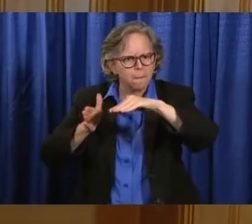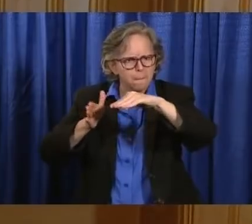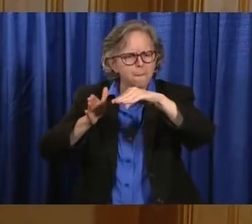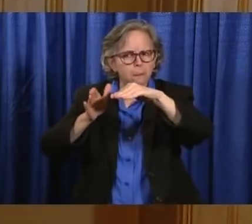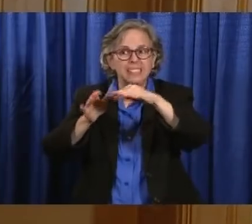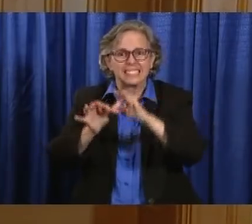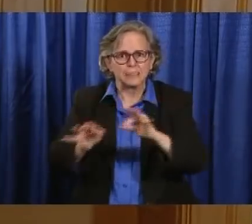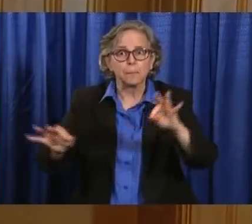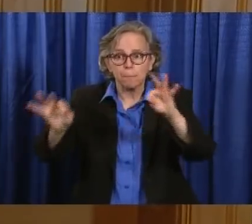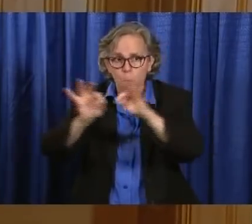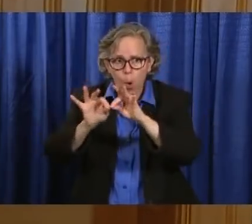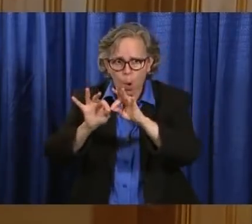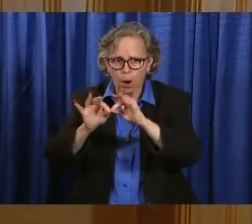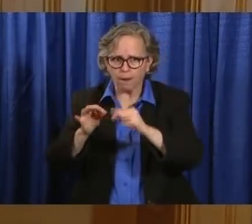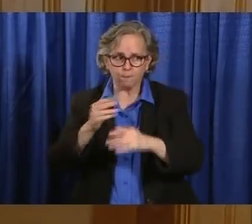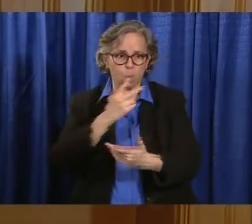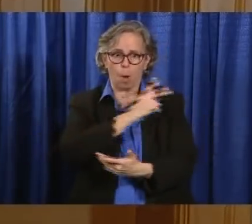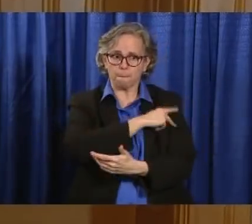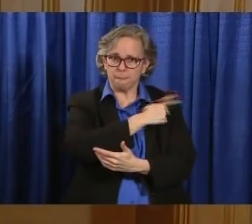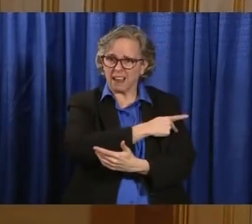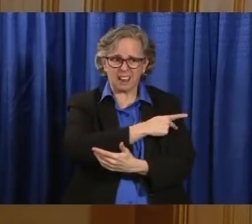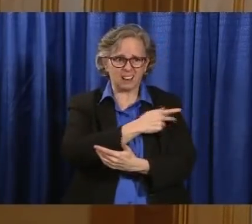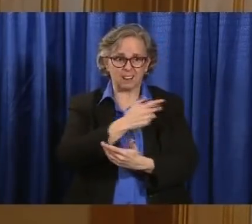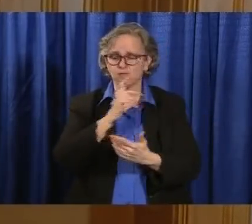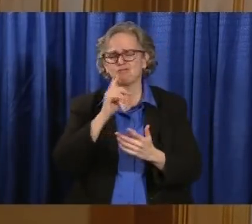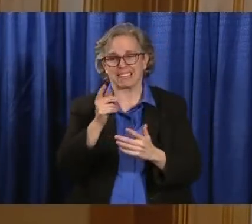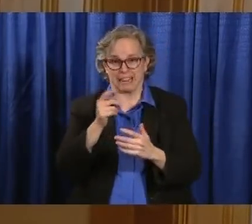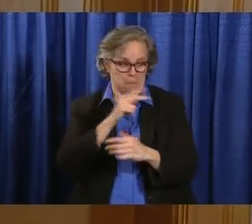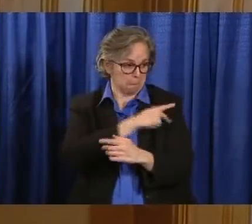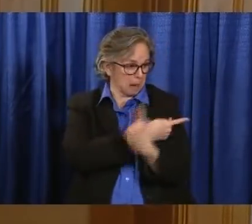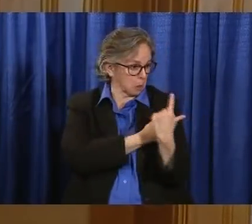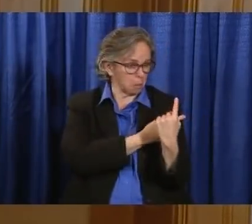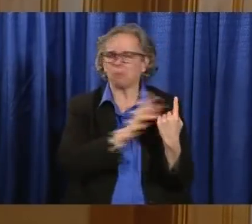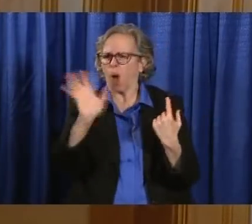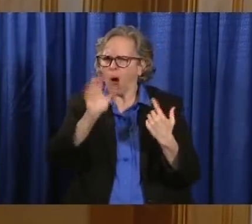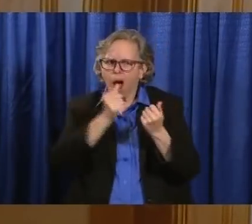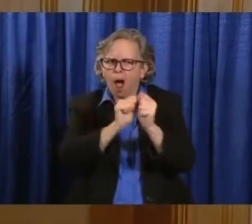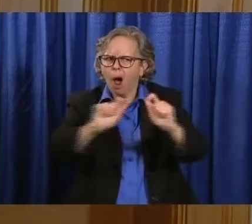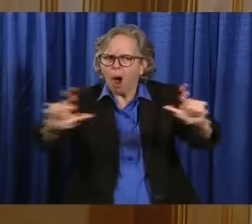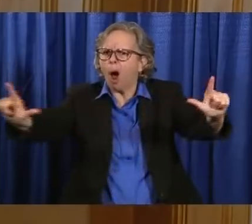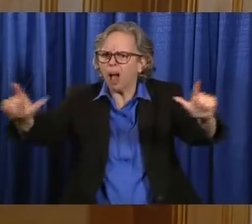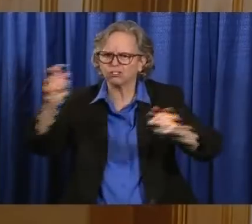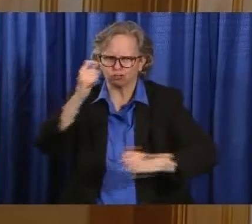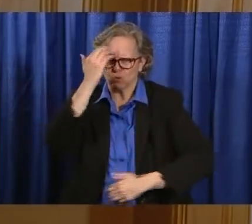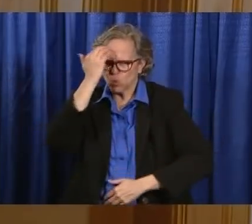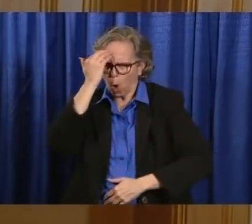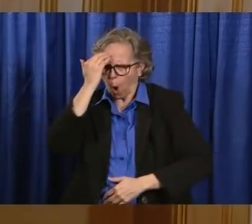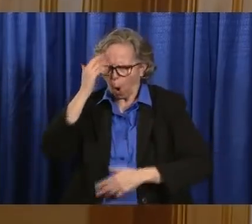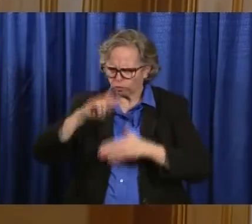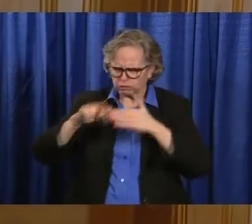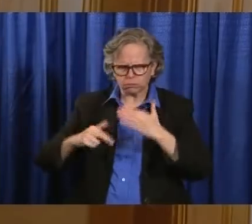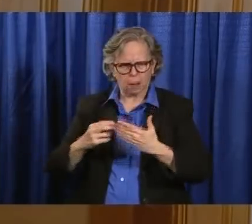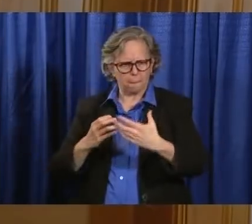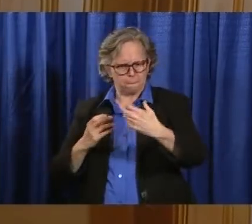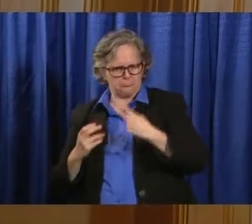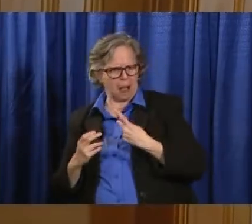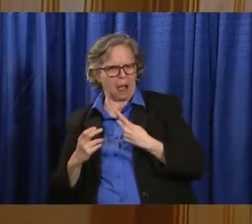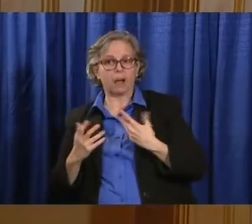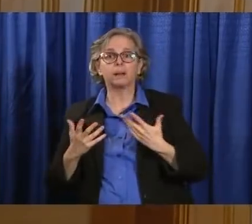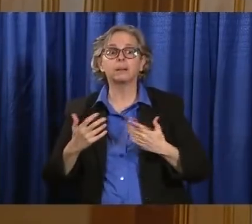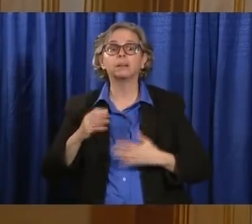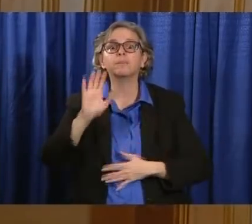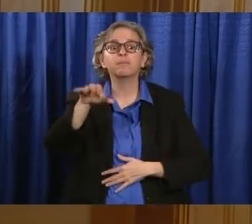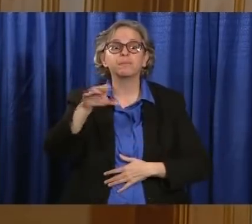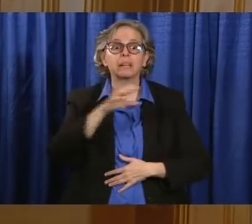get the results back quick. Again, the Cleveland Clinic, Metro Health, UH, and Ohio